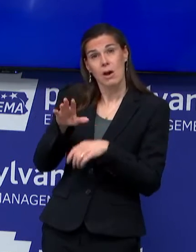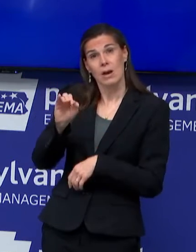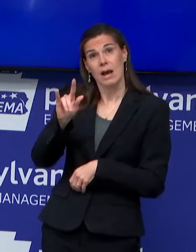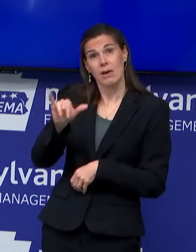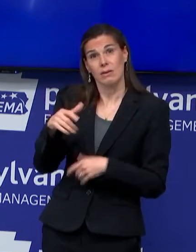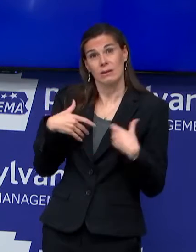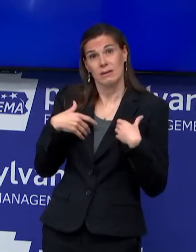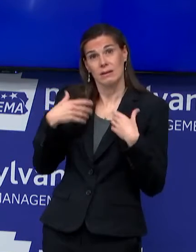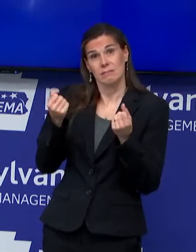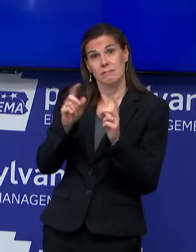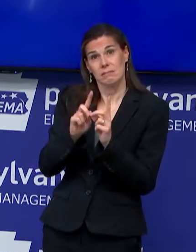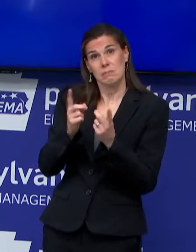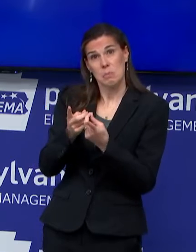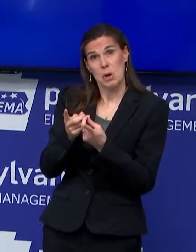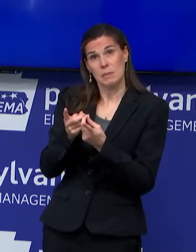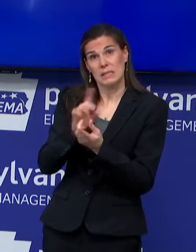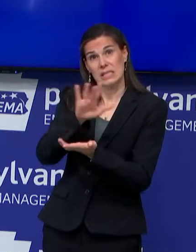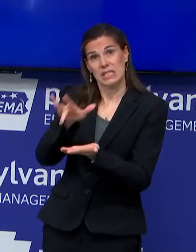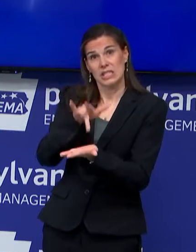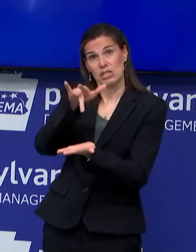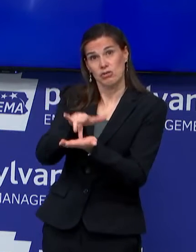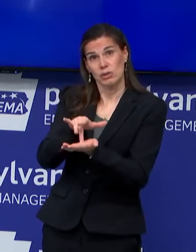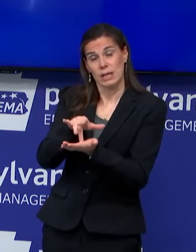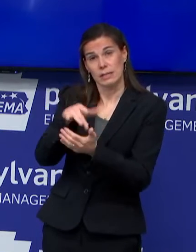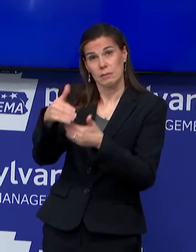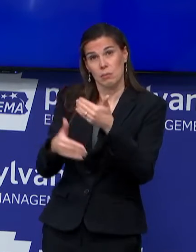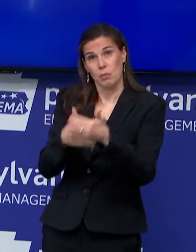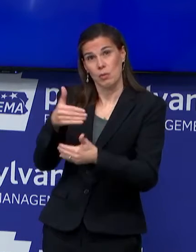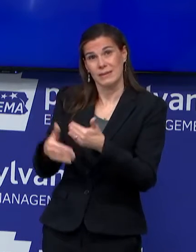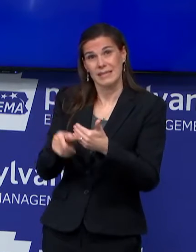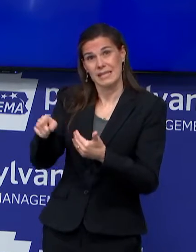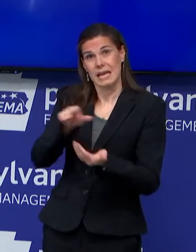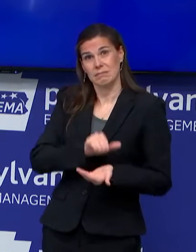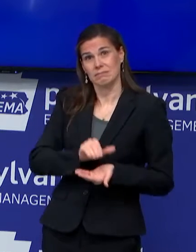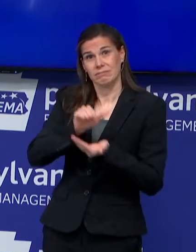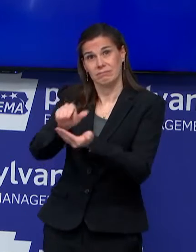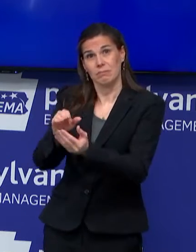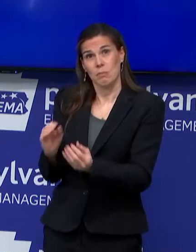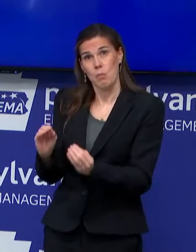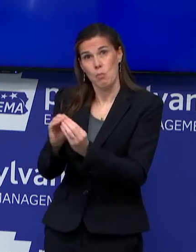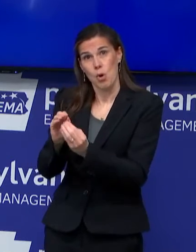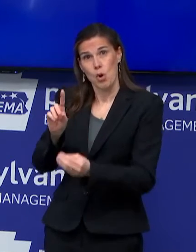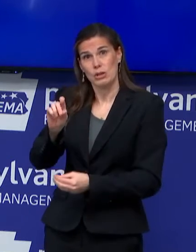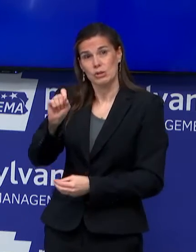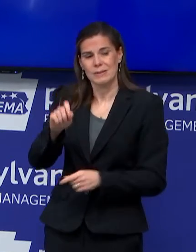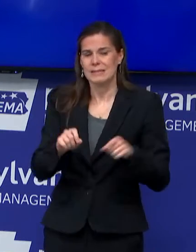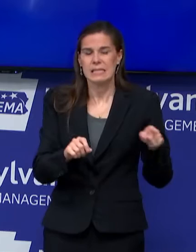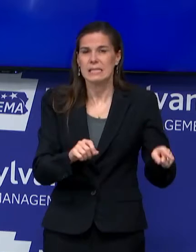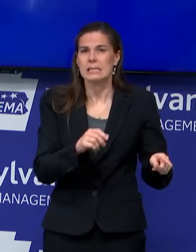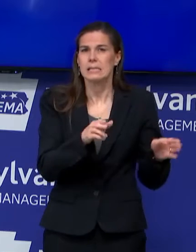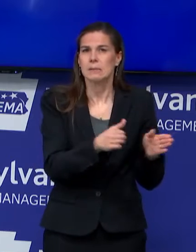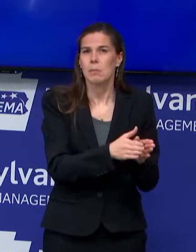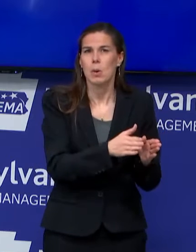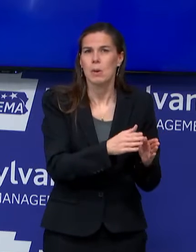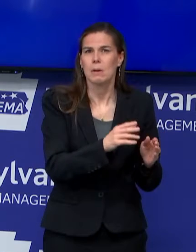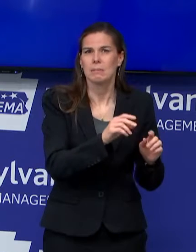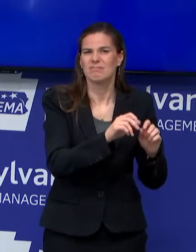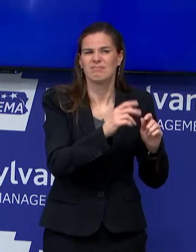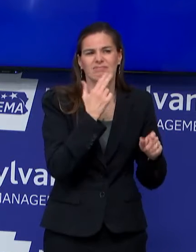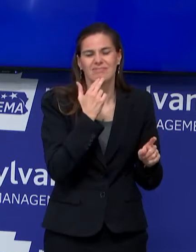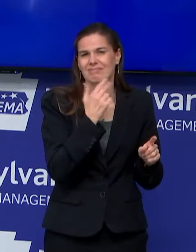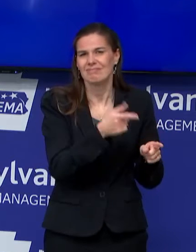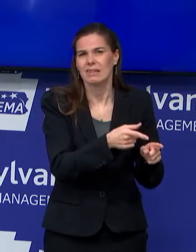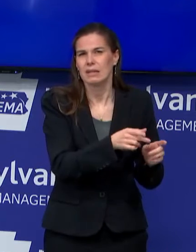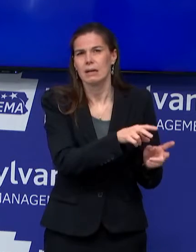departments centralizing that process, getting more doses, working themselves with their biggest healthcare systems